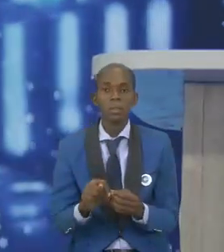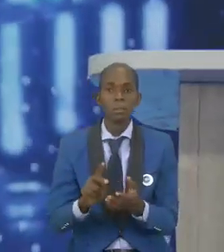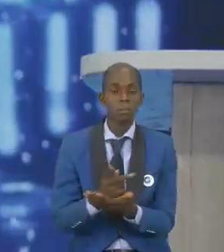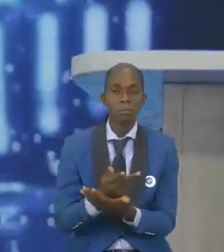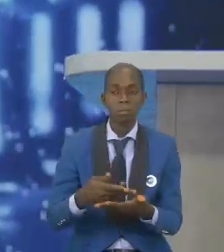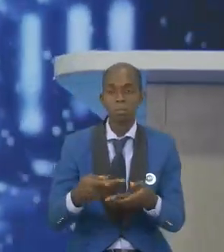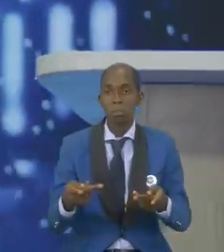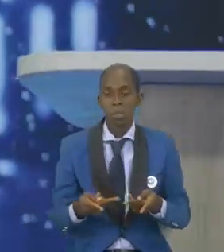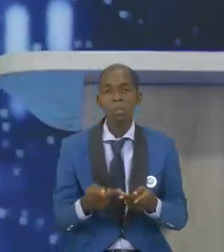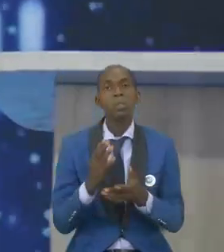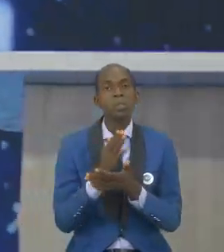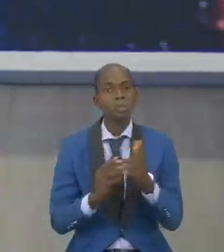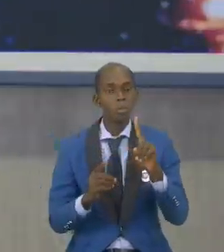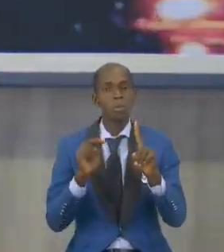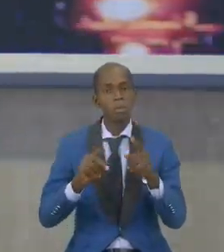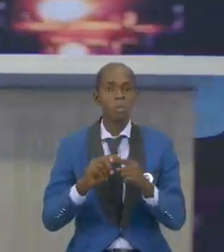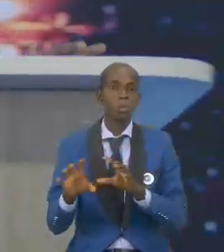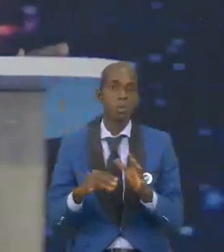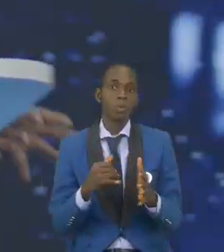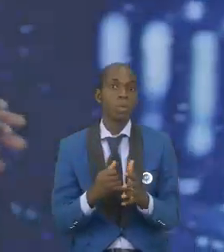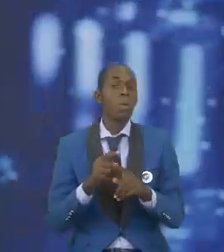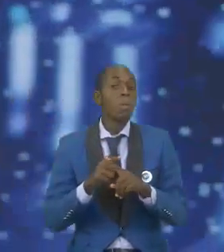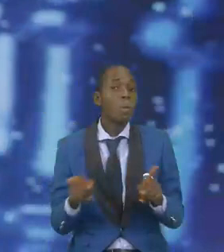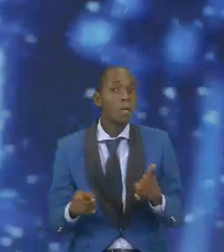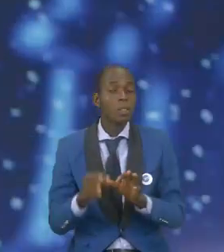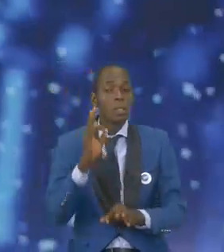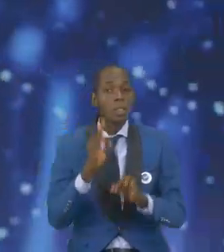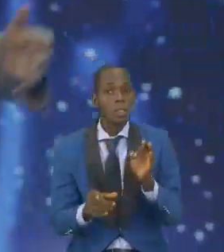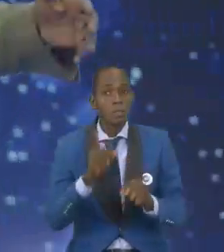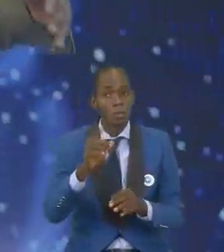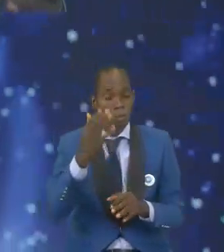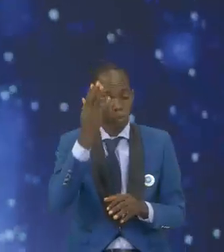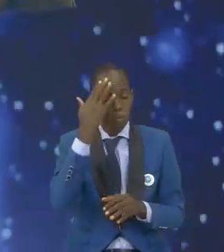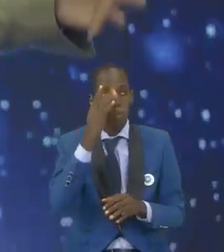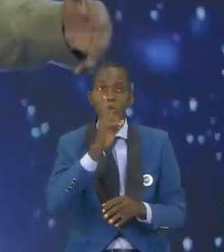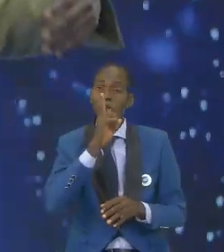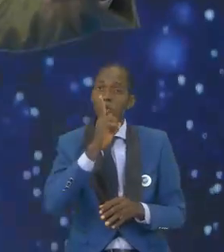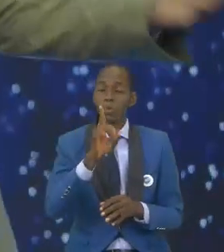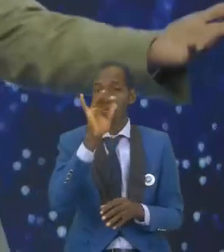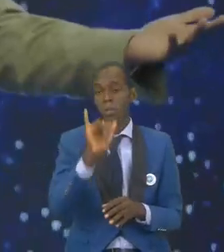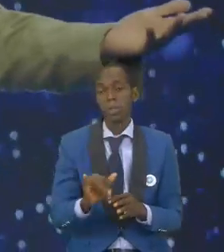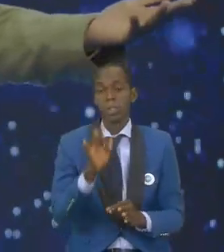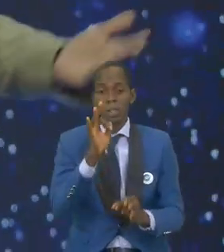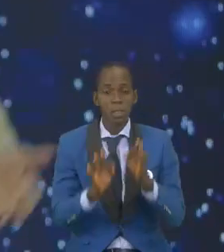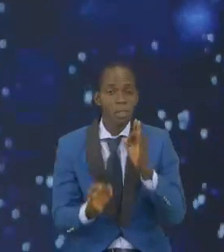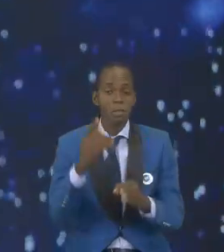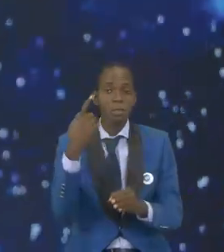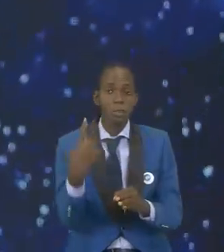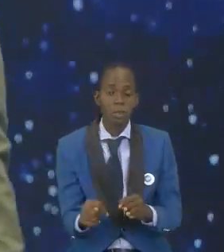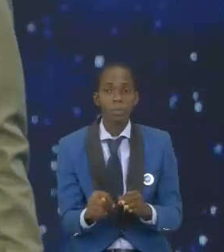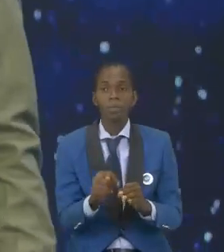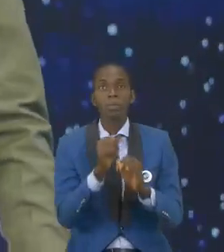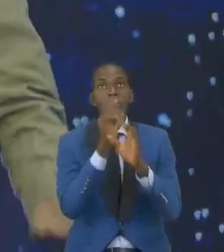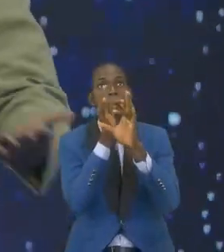should the trumpet sound, you are not ready for the rapture, and you are serving and sweating in